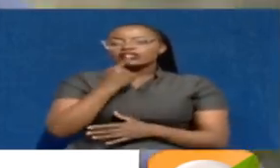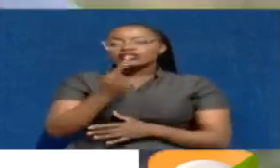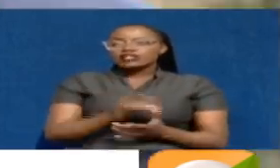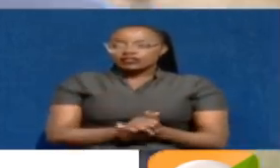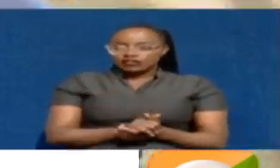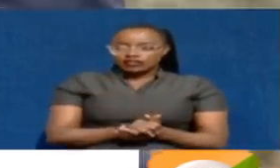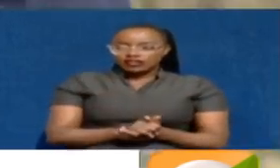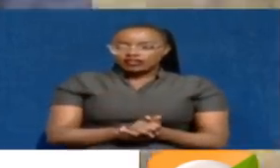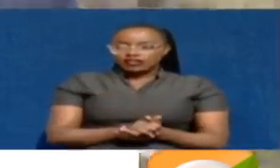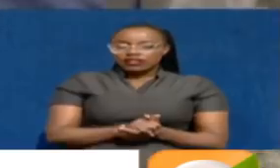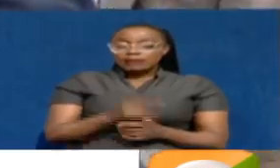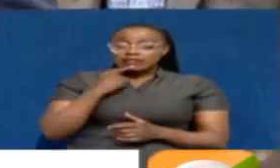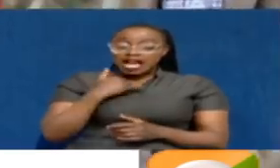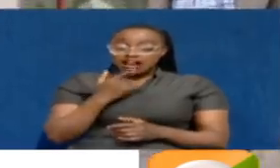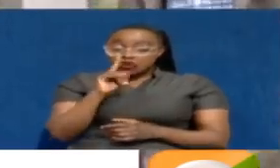pronouncements.